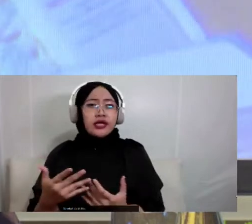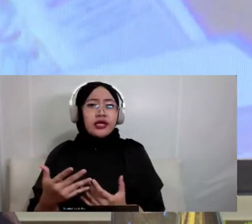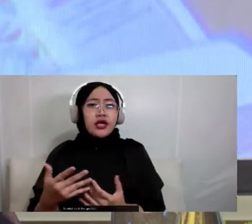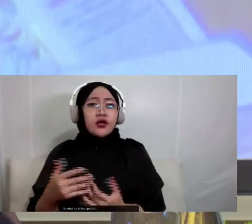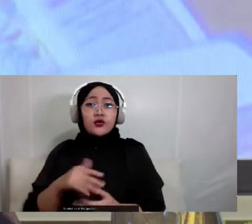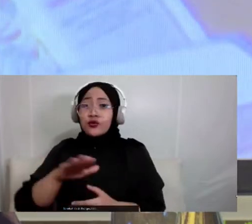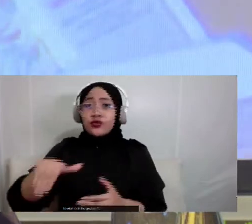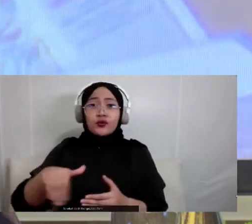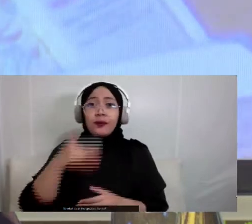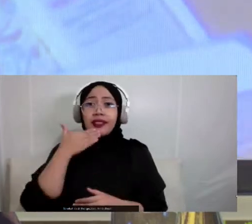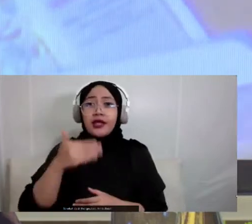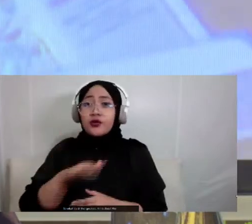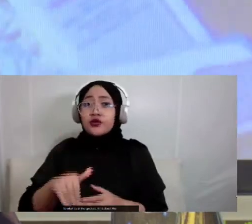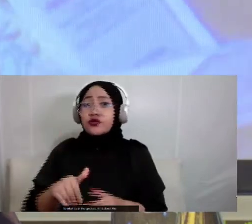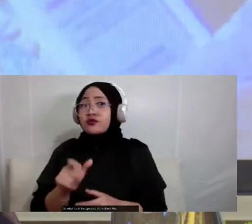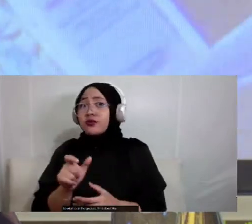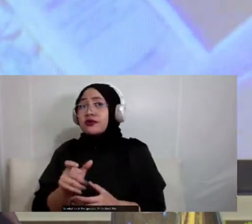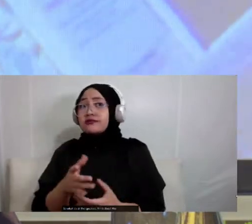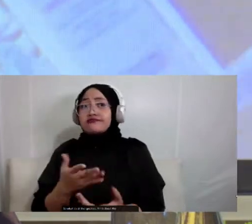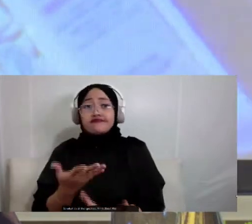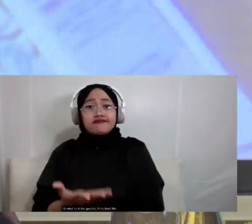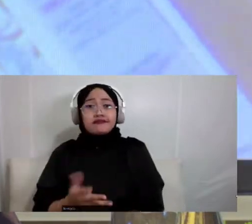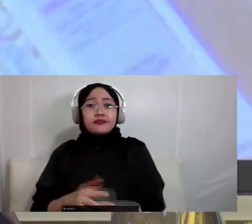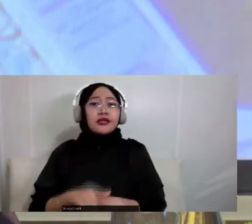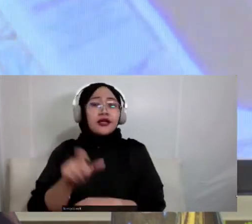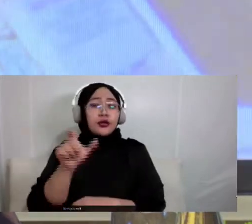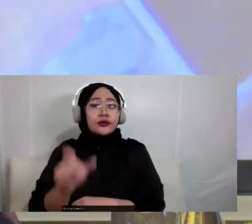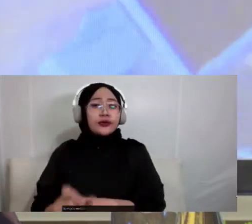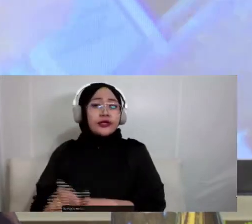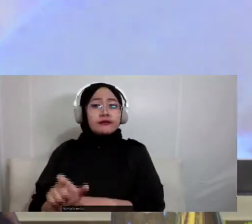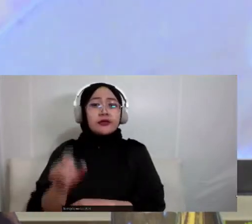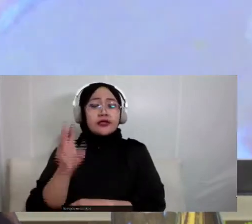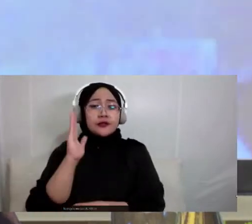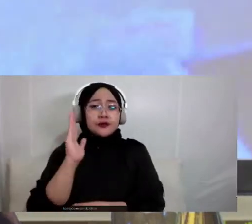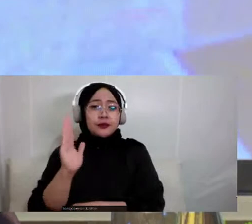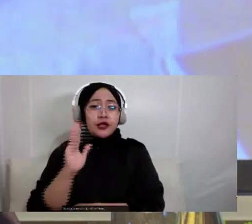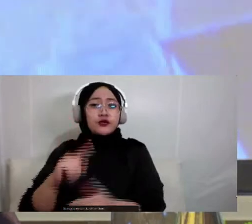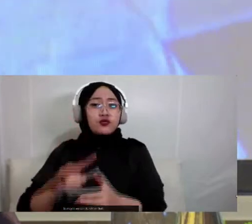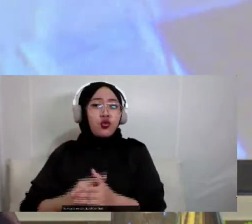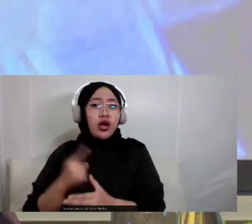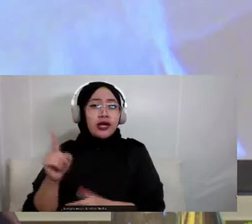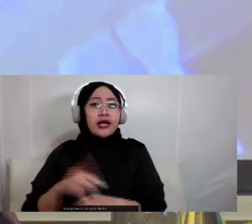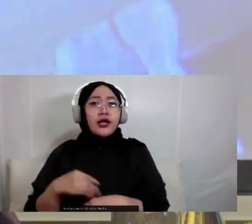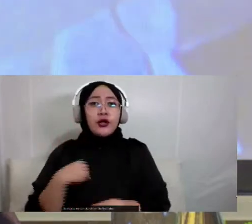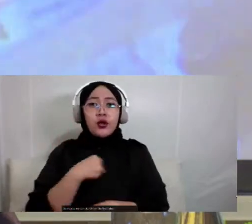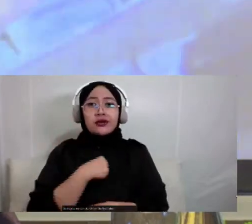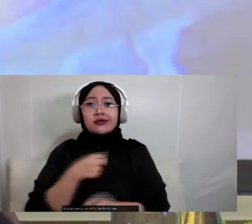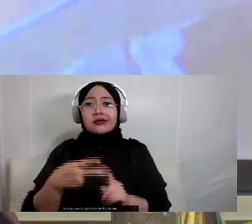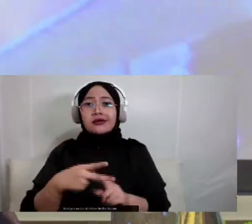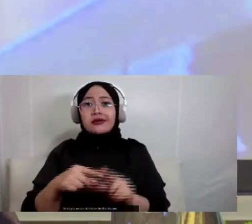think about this? So maybe we can start from Dr. Frank Zotzo.